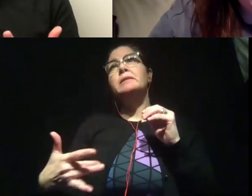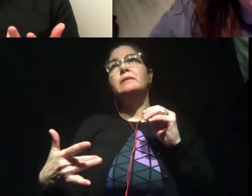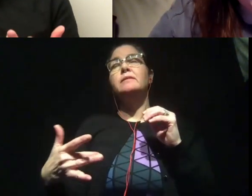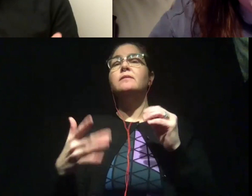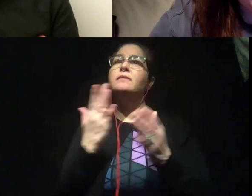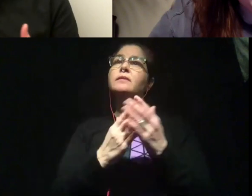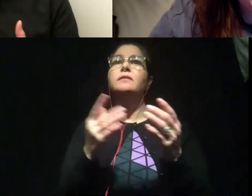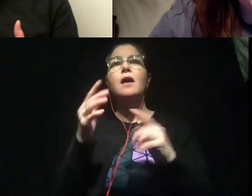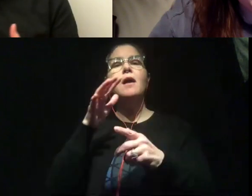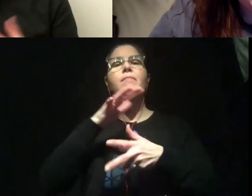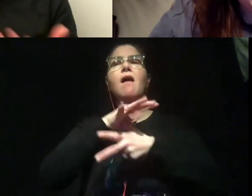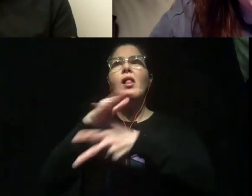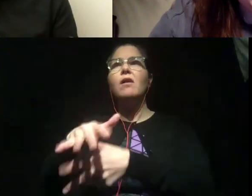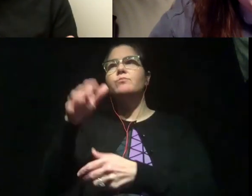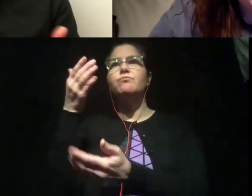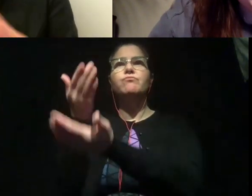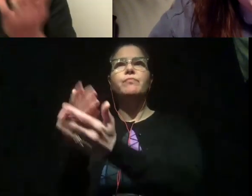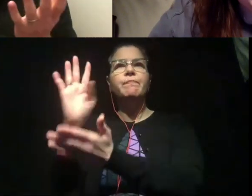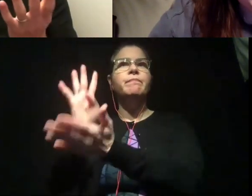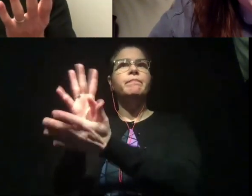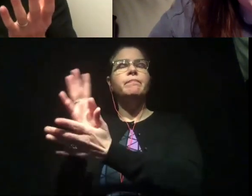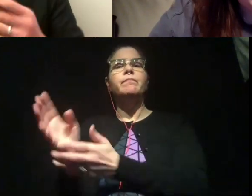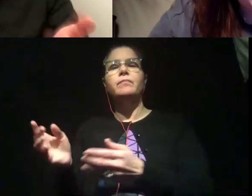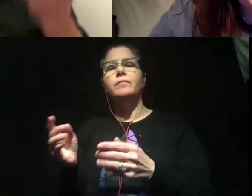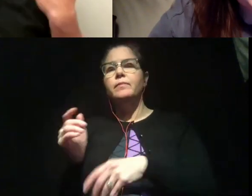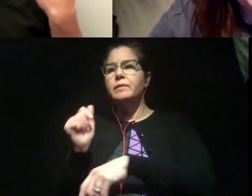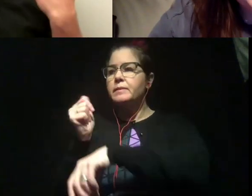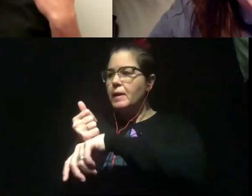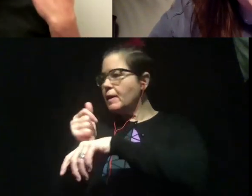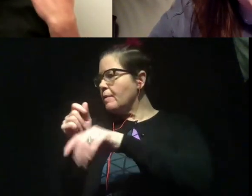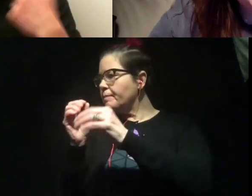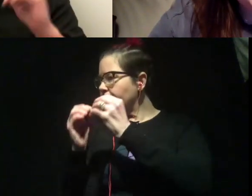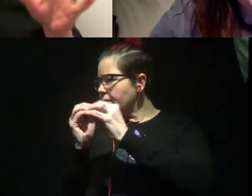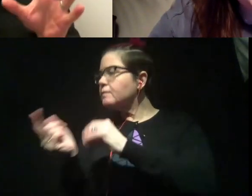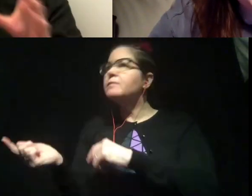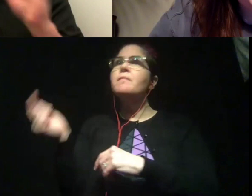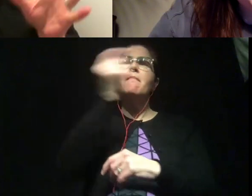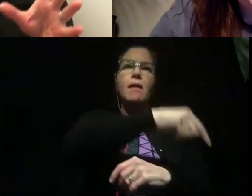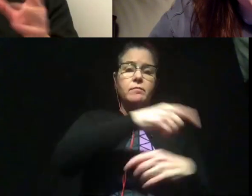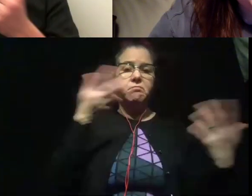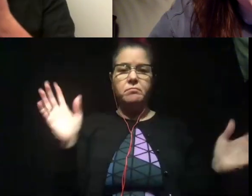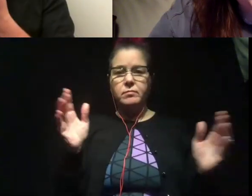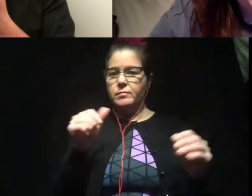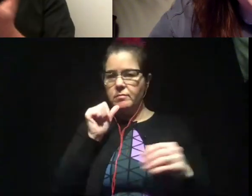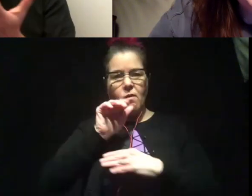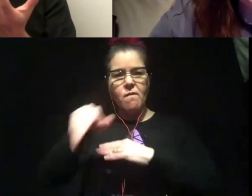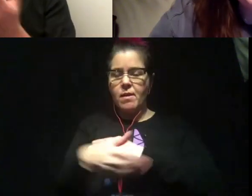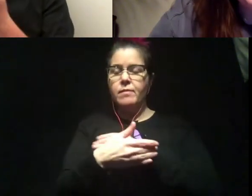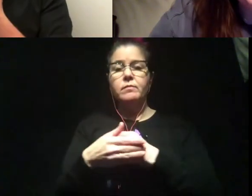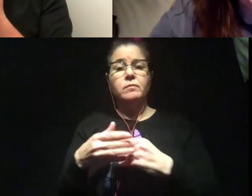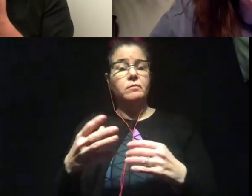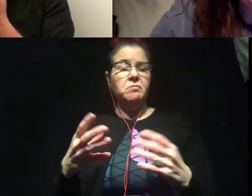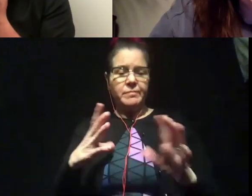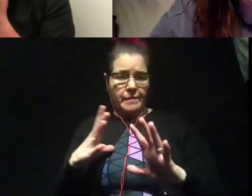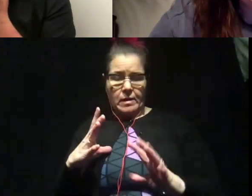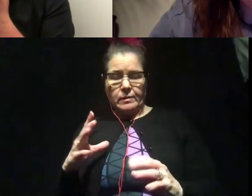out with a helicopter and will be there for 4 hours. They'll maintain a station and then they'll fly back to the coast, and that's it. They don't even stay overnight, which is fine. I mean,